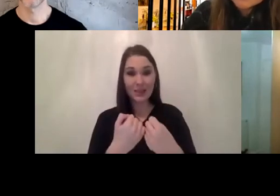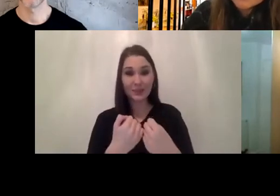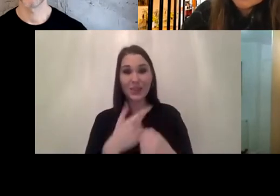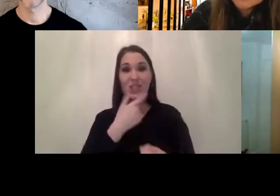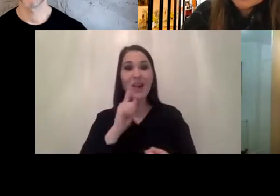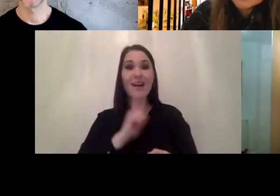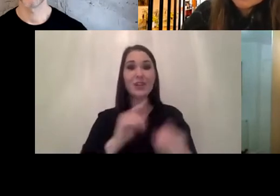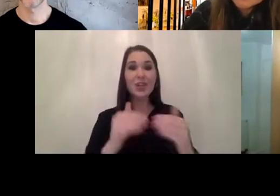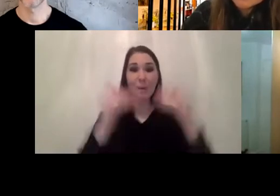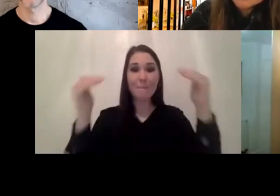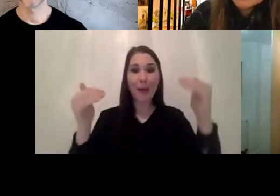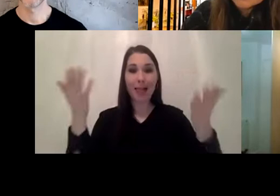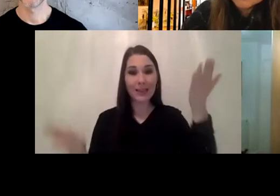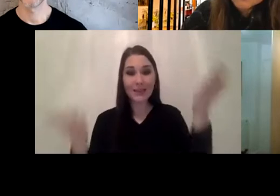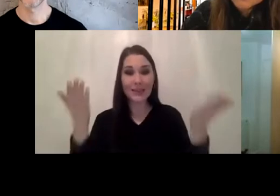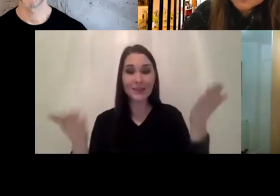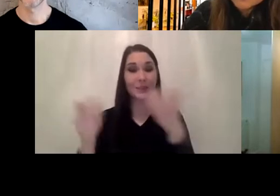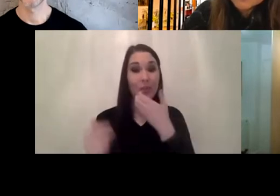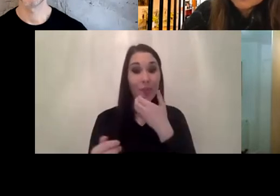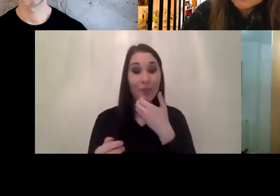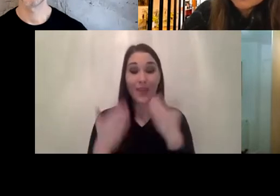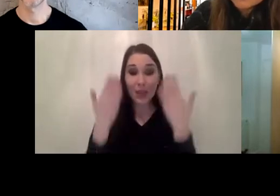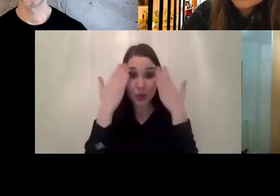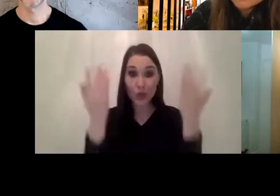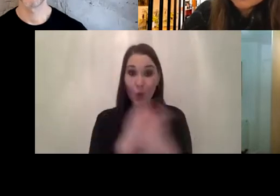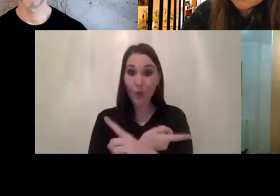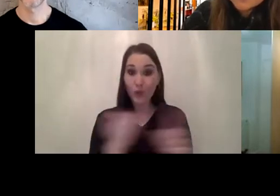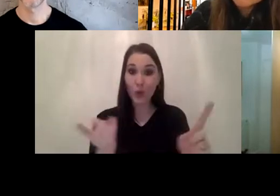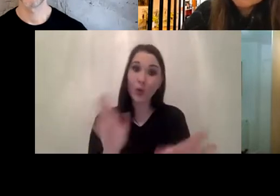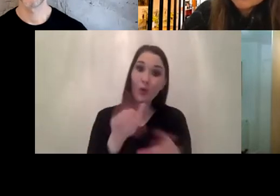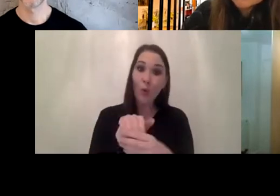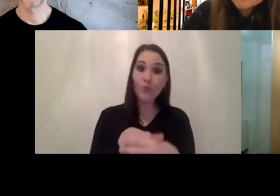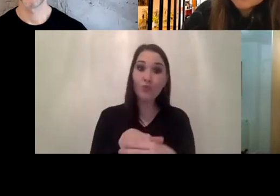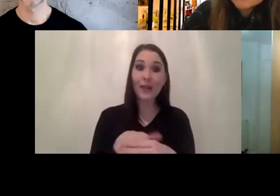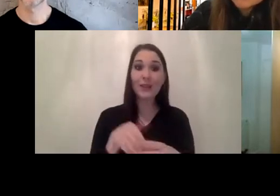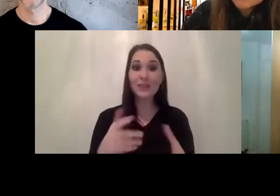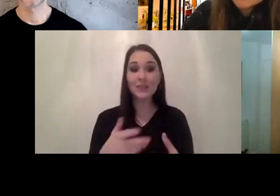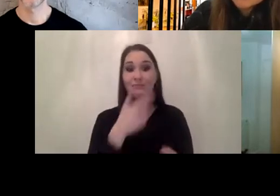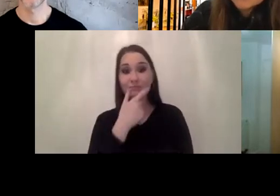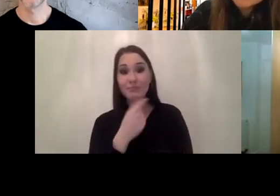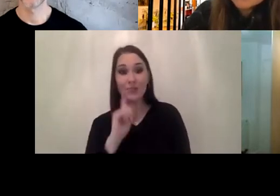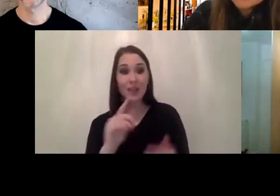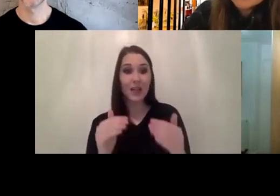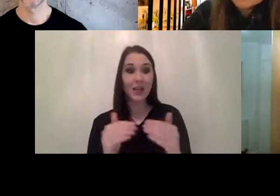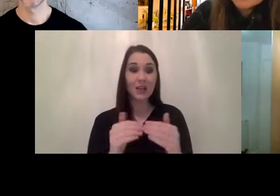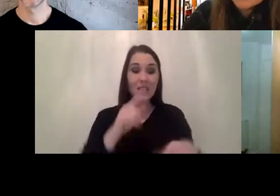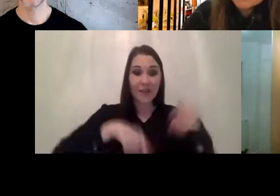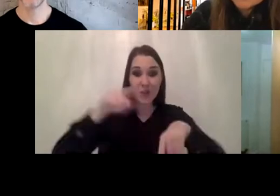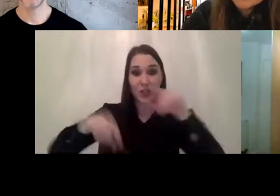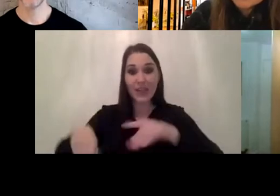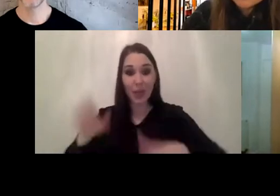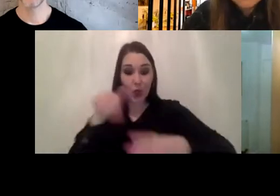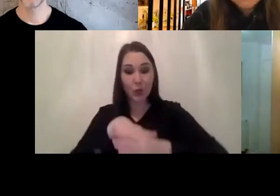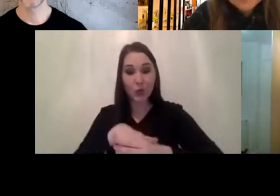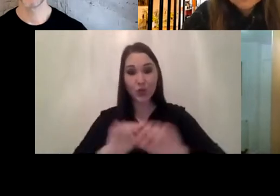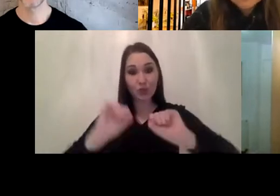important. I don't know about you guys, how you guys have kind of incorporated it into your own work, but yeah, that's kind